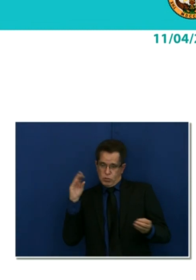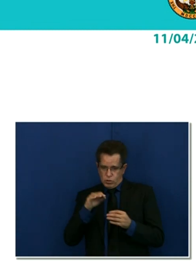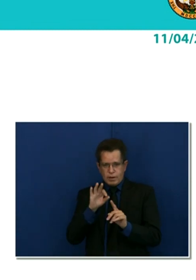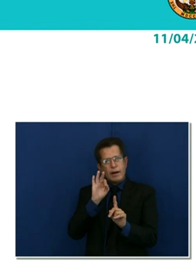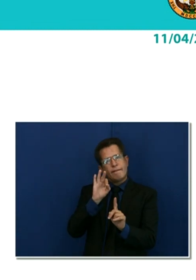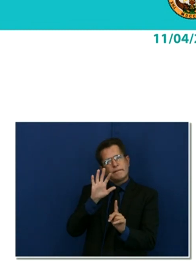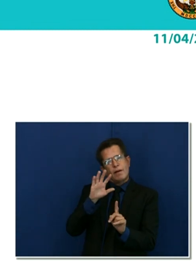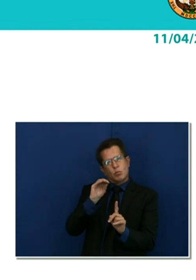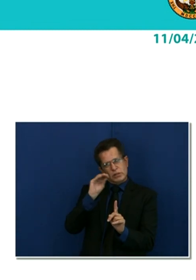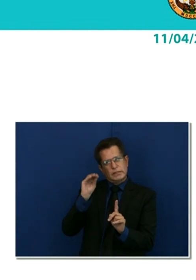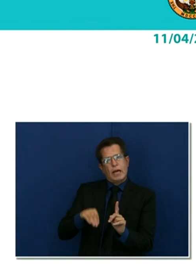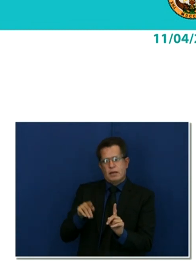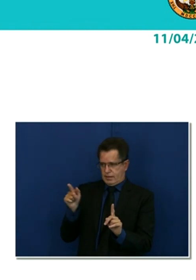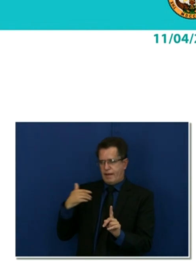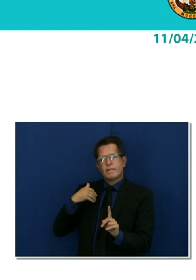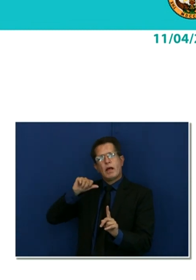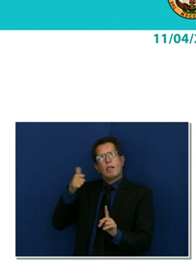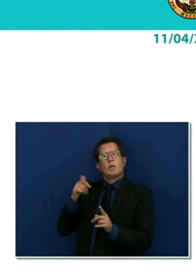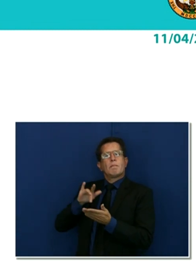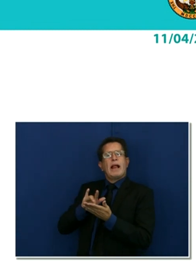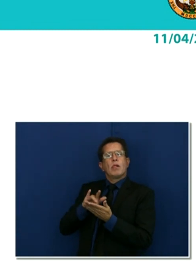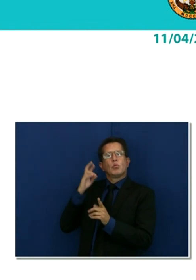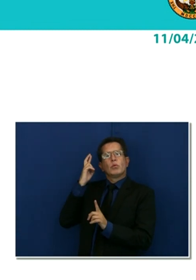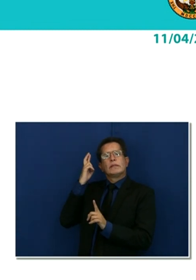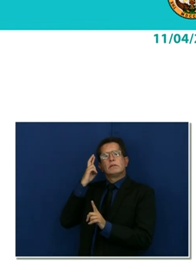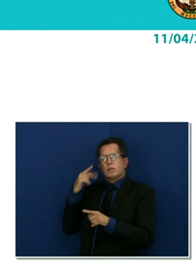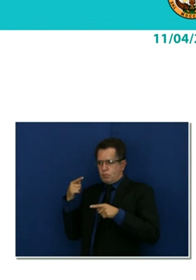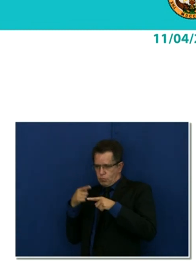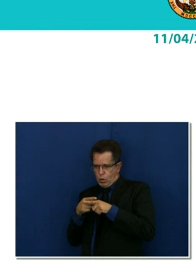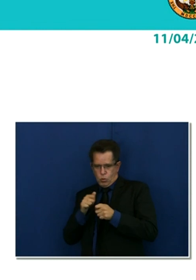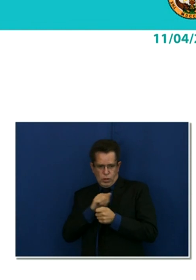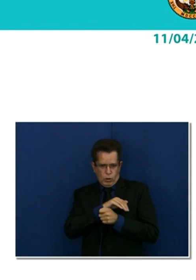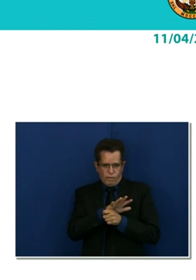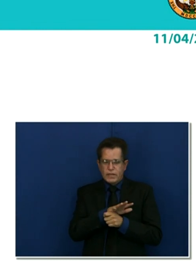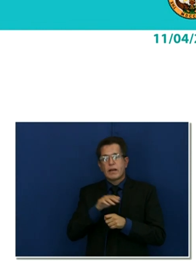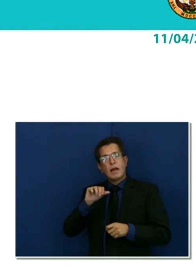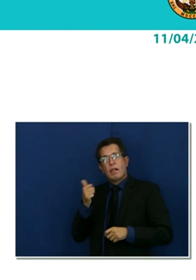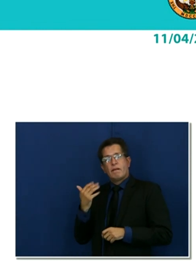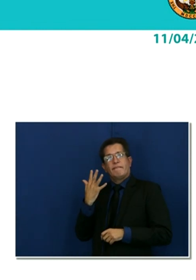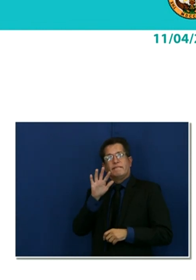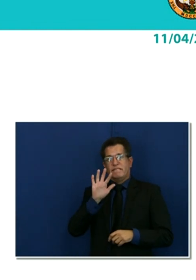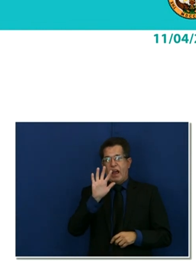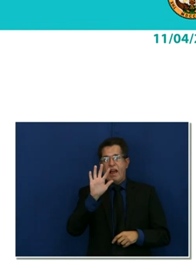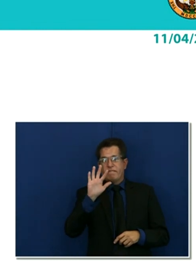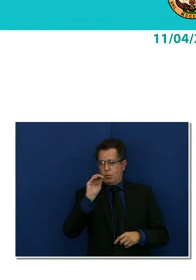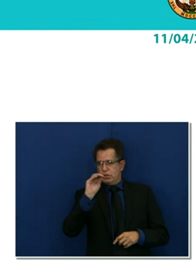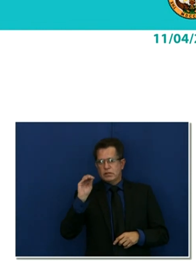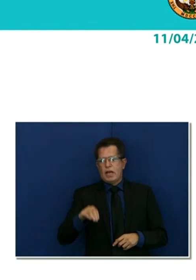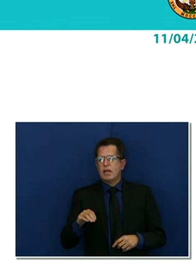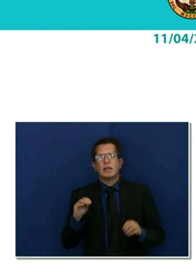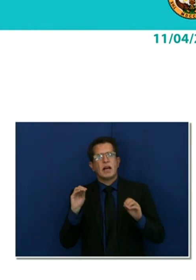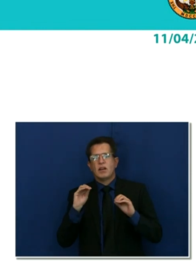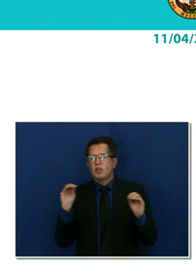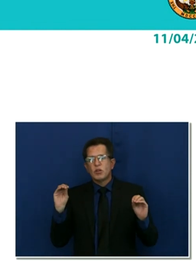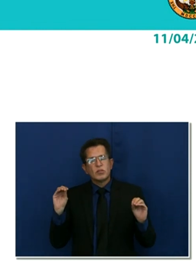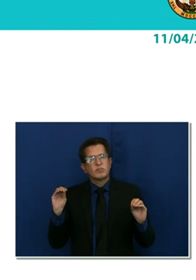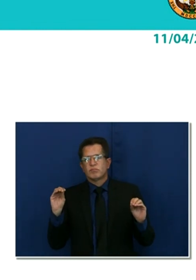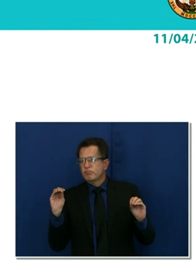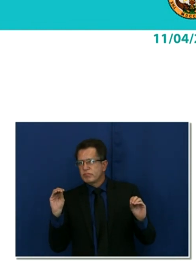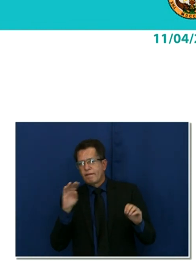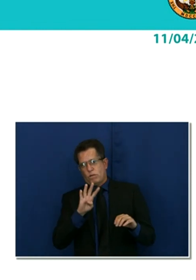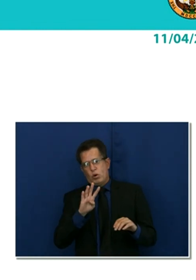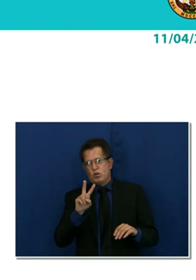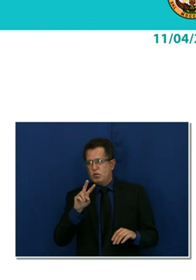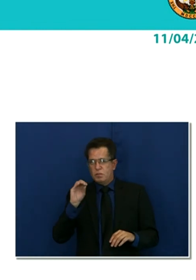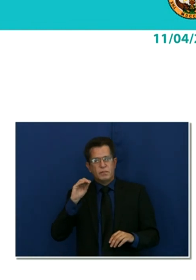95%, had an underlying medical condition, and the remaining 42, or 5%, had no underlying medical